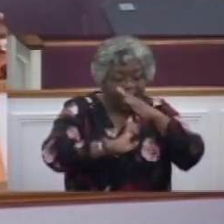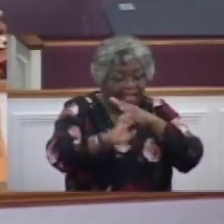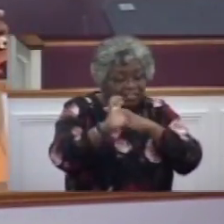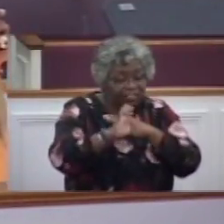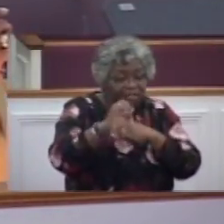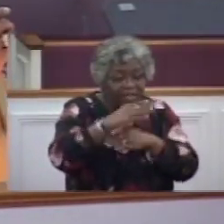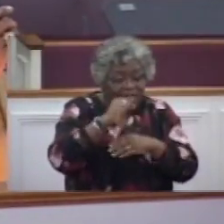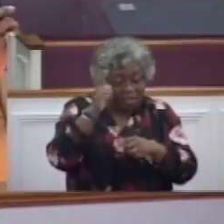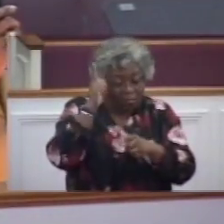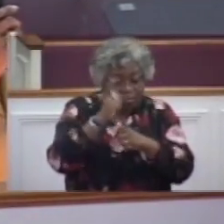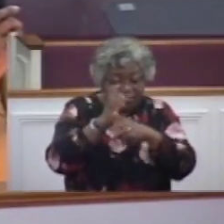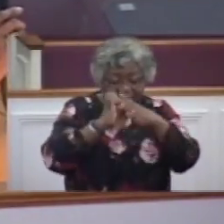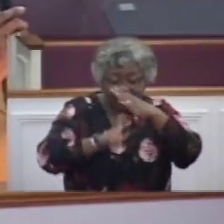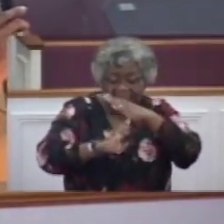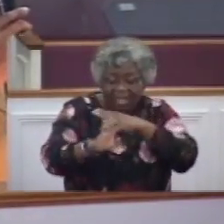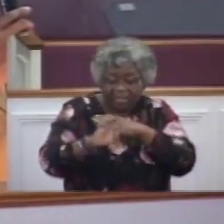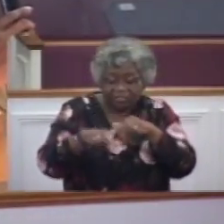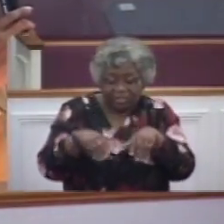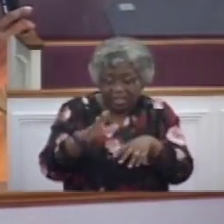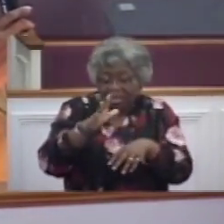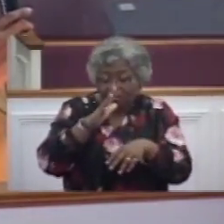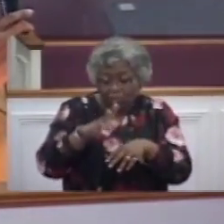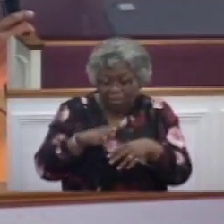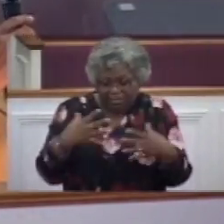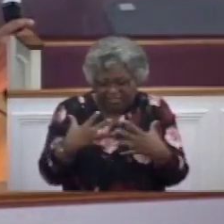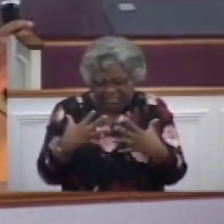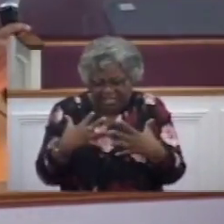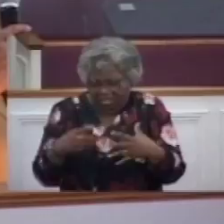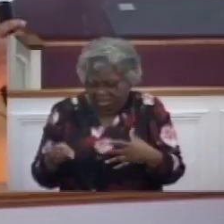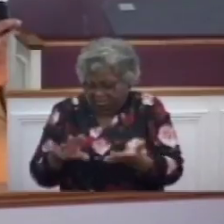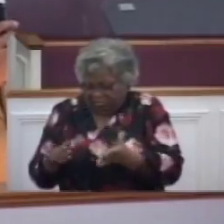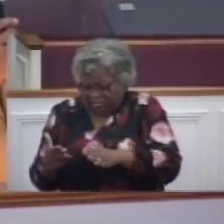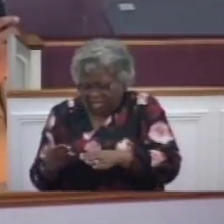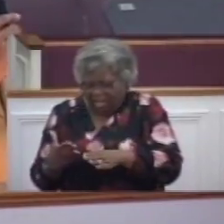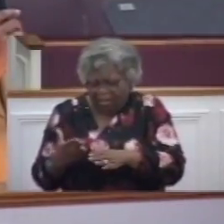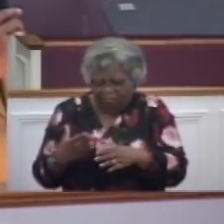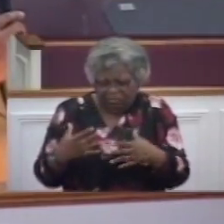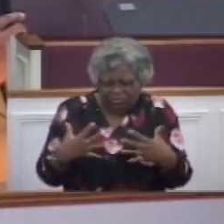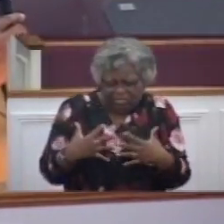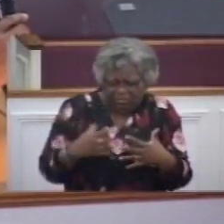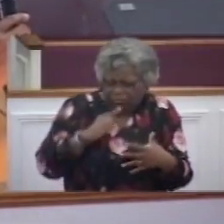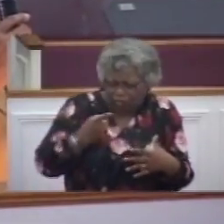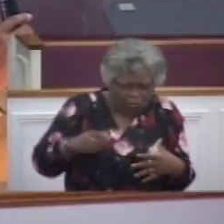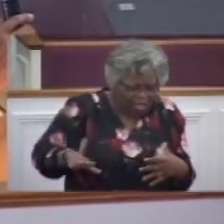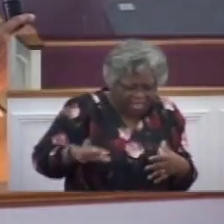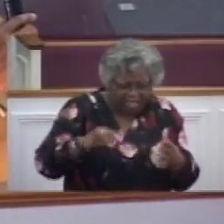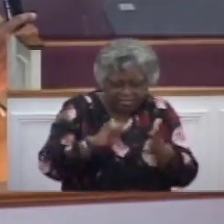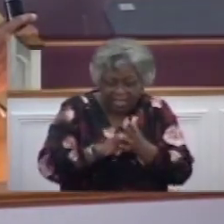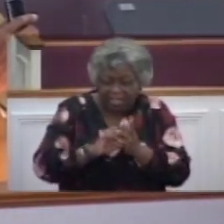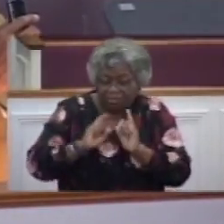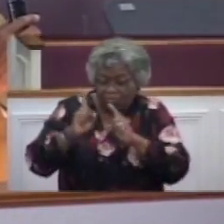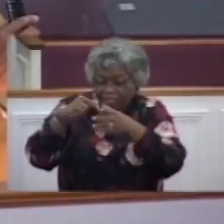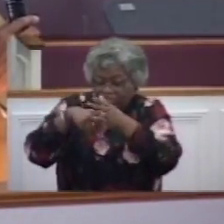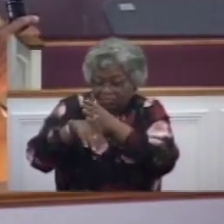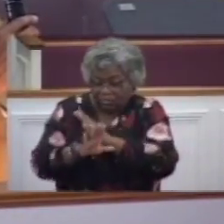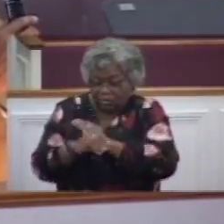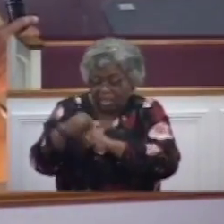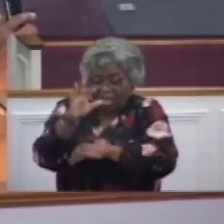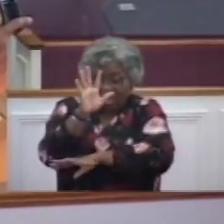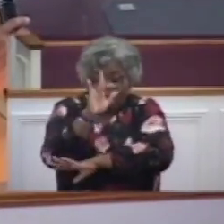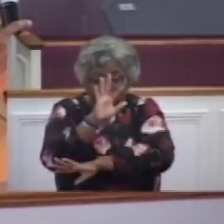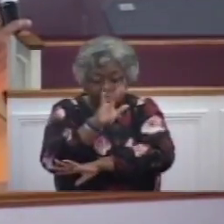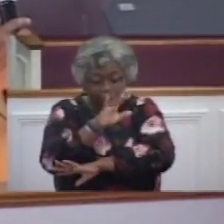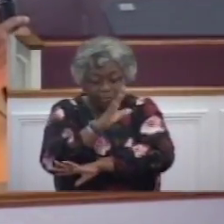and Brother Elijah let a woman scare him to death. Scared him so bad that he went up under a juniper